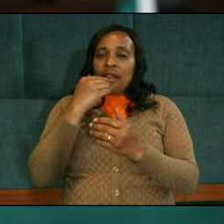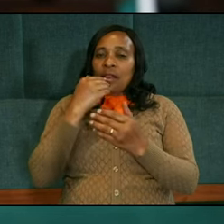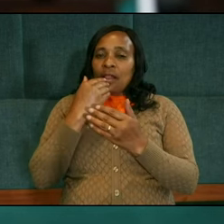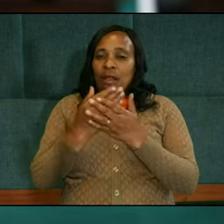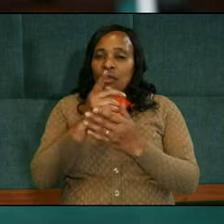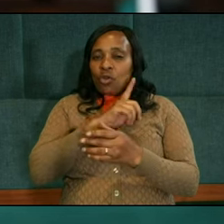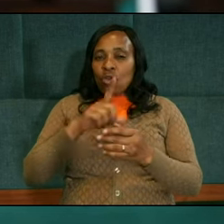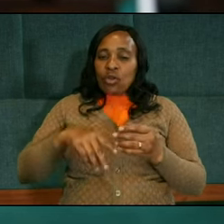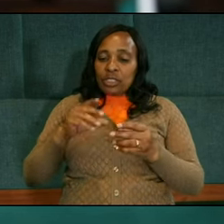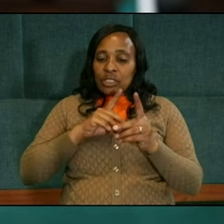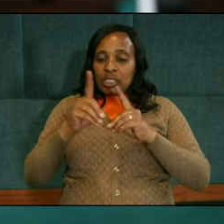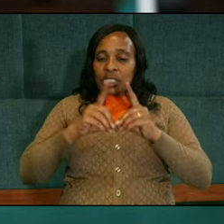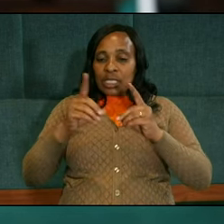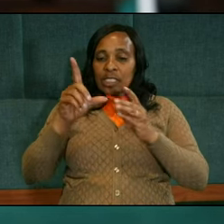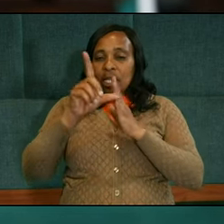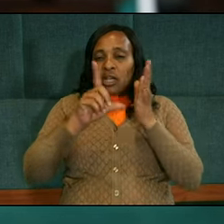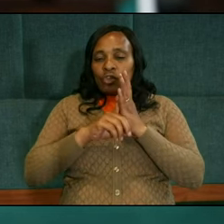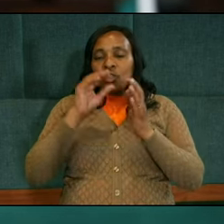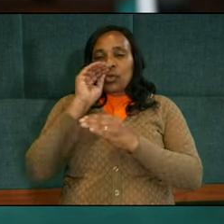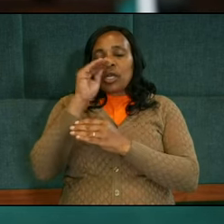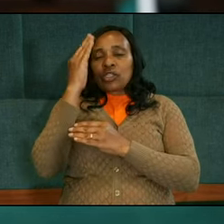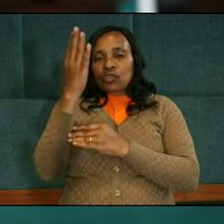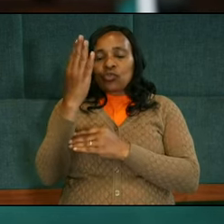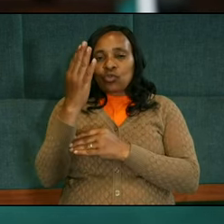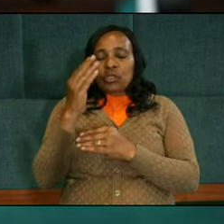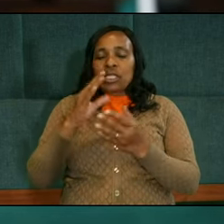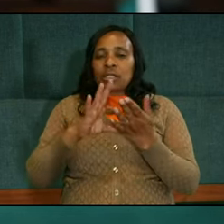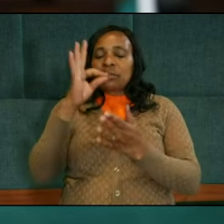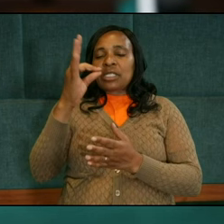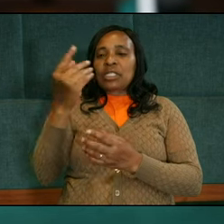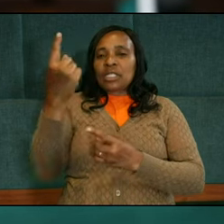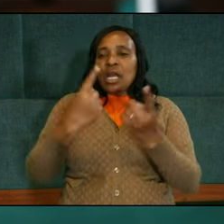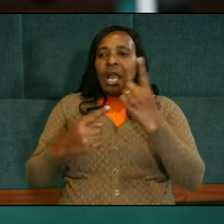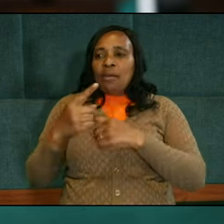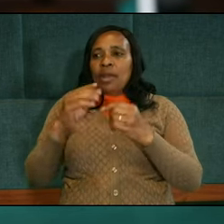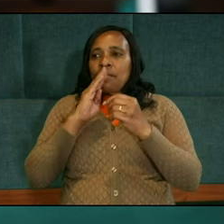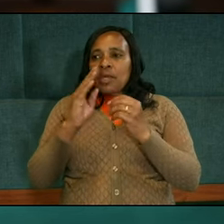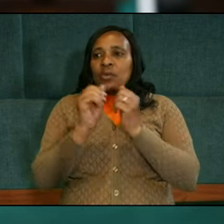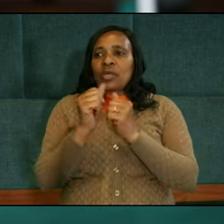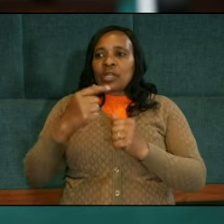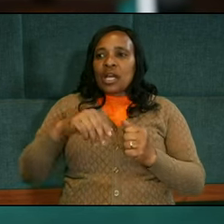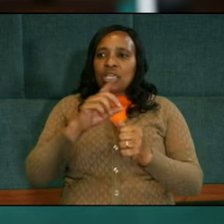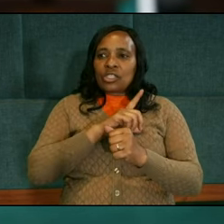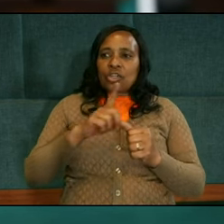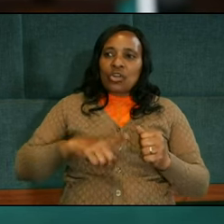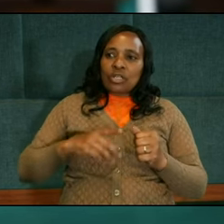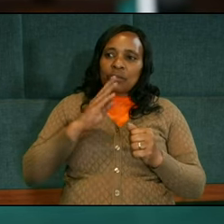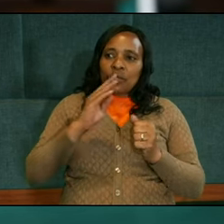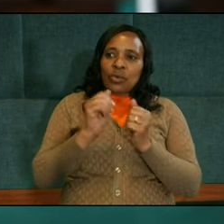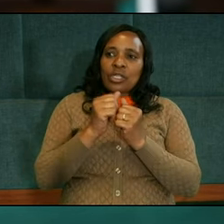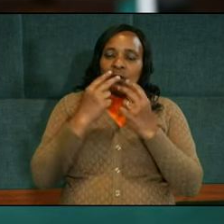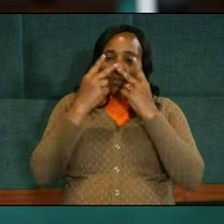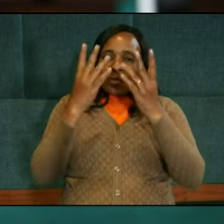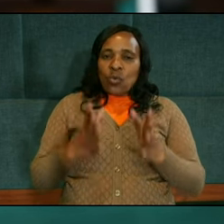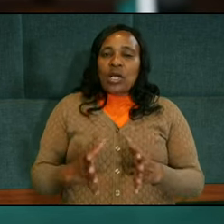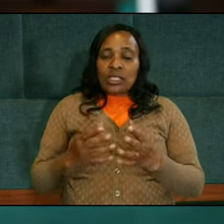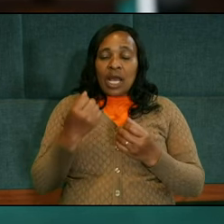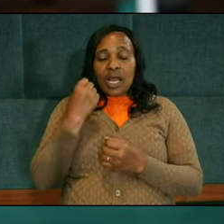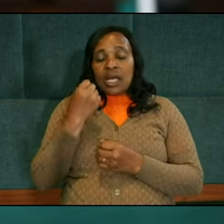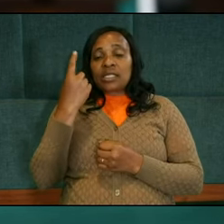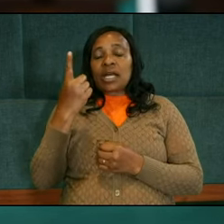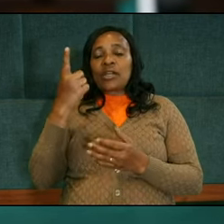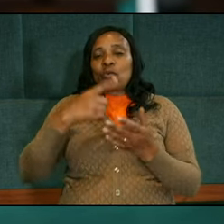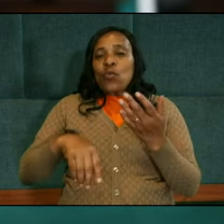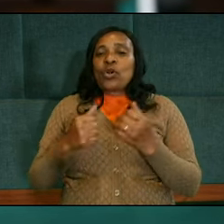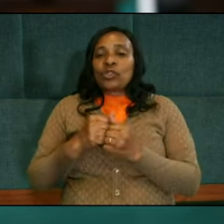the lesson here today, we ask that you and your spirit may come and be with us, O Lord. May you be with the viewers, and may they understand